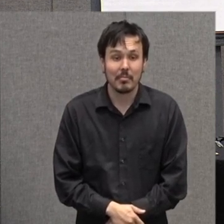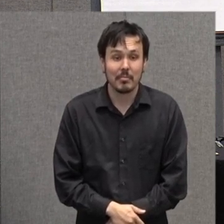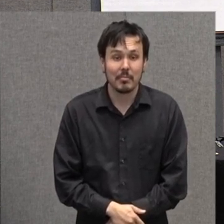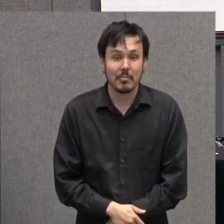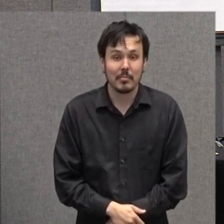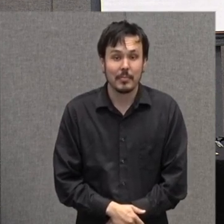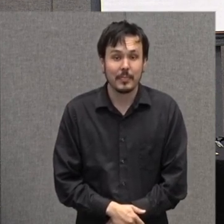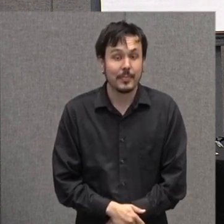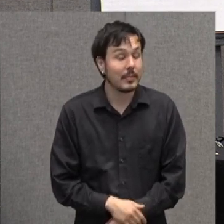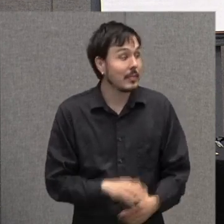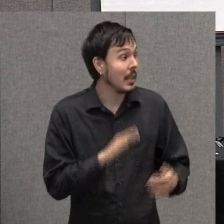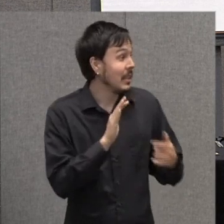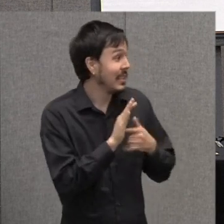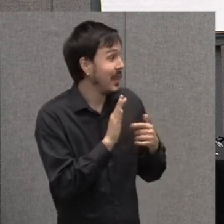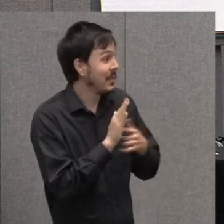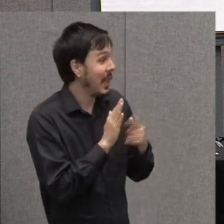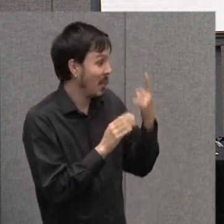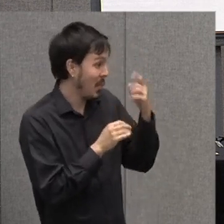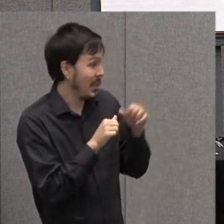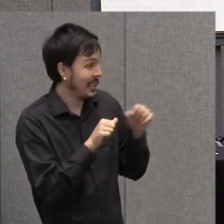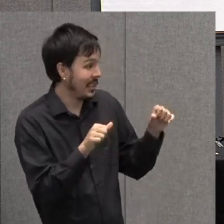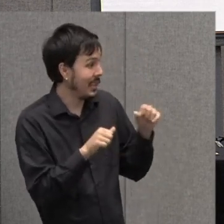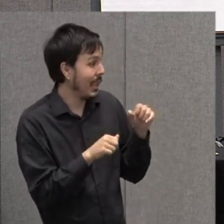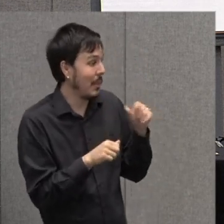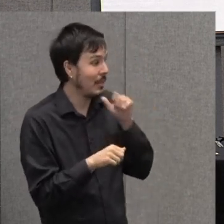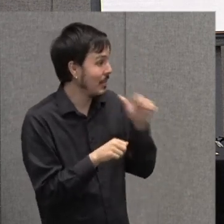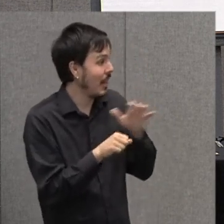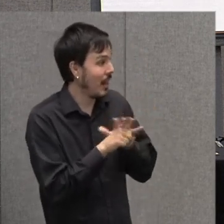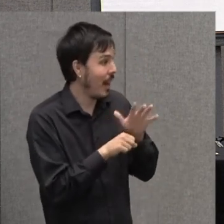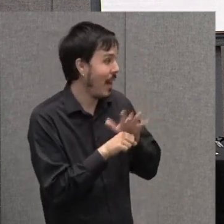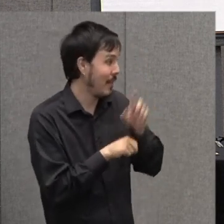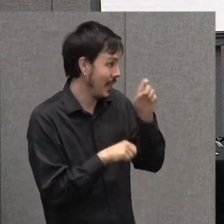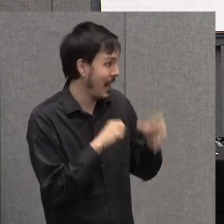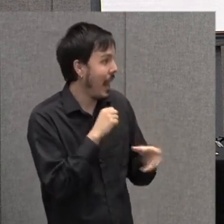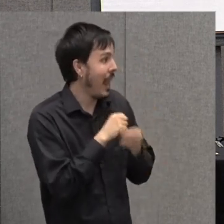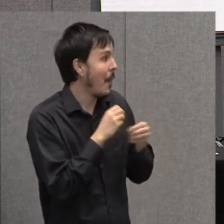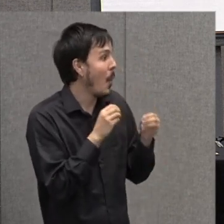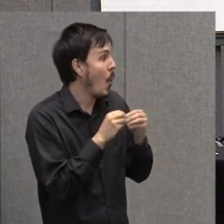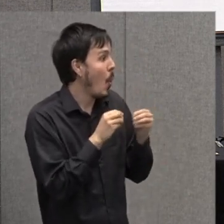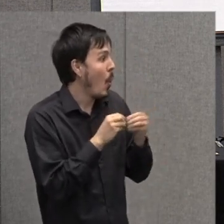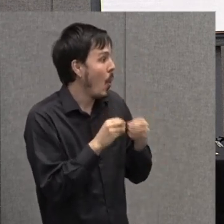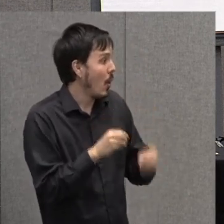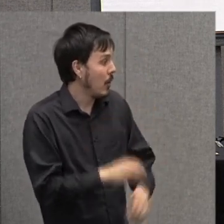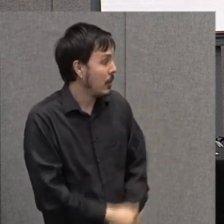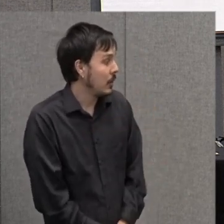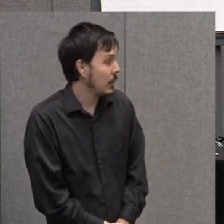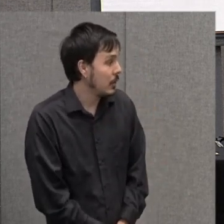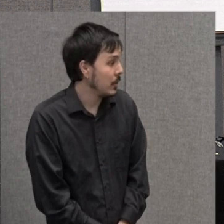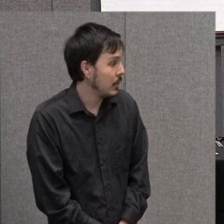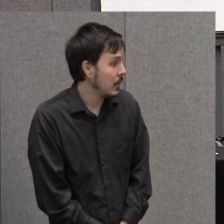Now I find sometimes one piece of tape isn't quite enough, and I need to add a couple more.